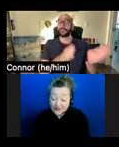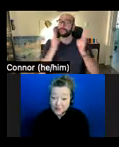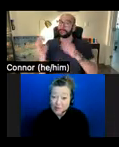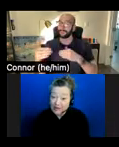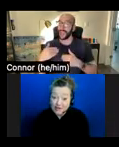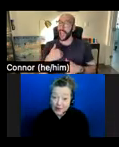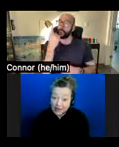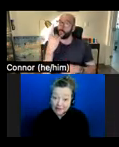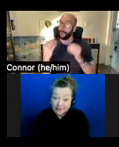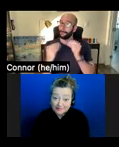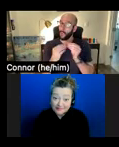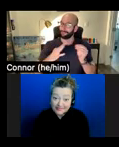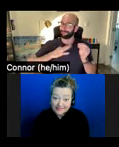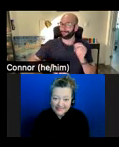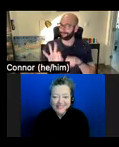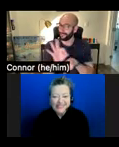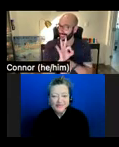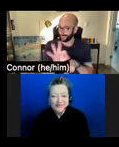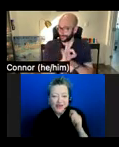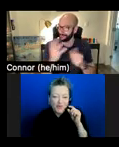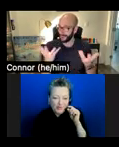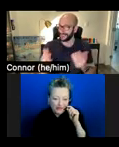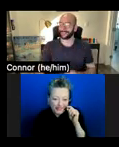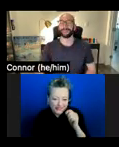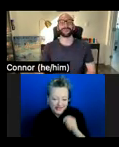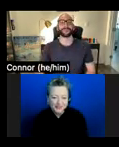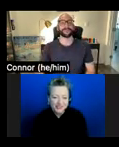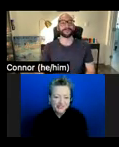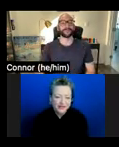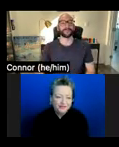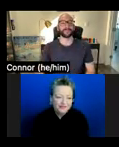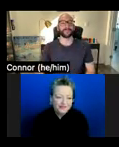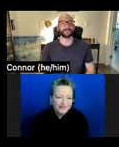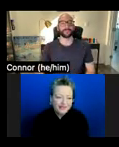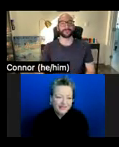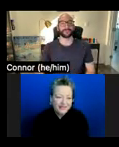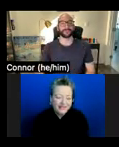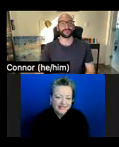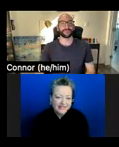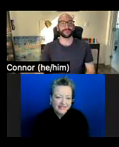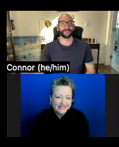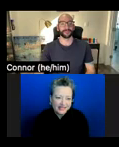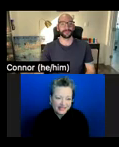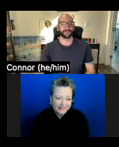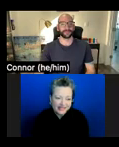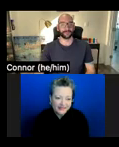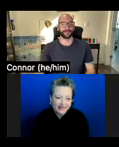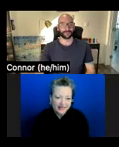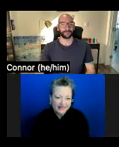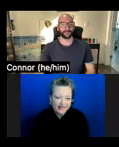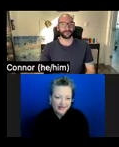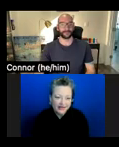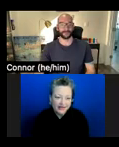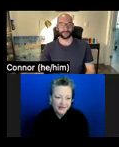So far, those robots are quite helpful. So we do have one more feature that I want to share in this